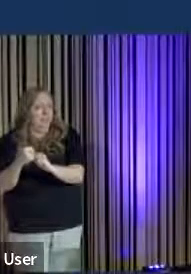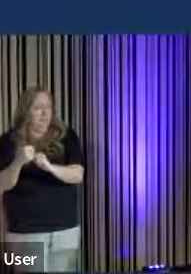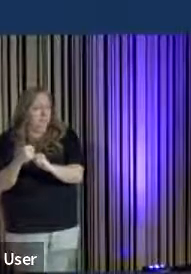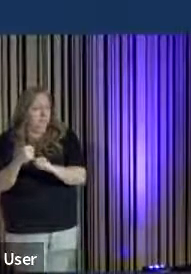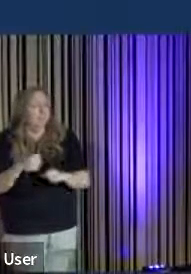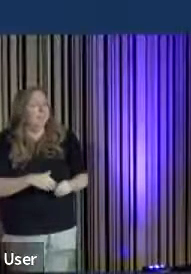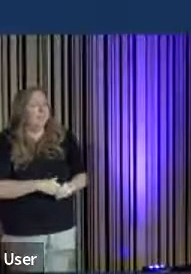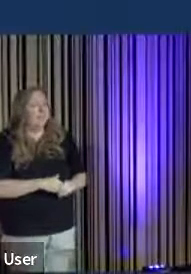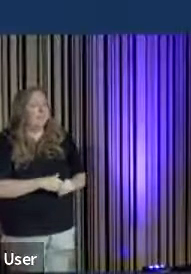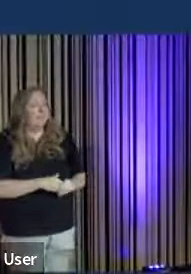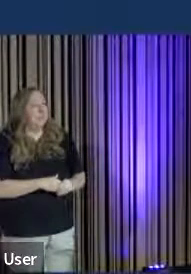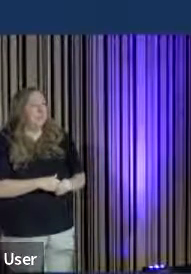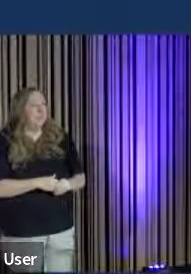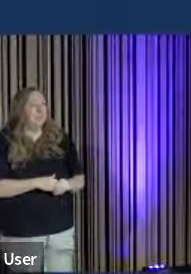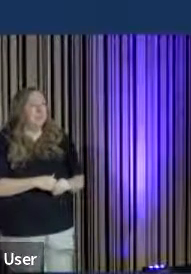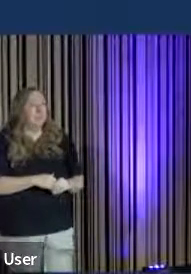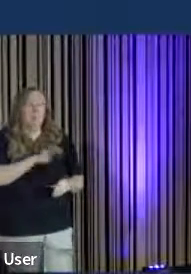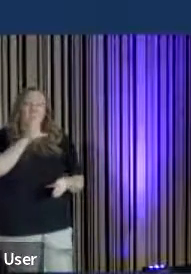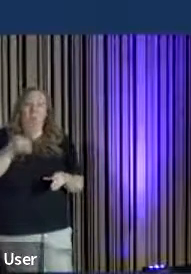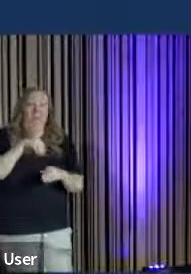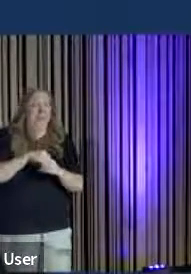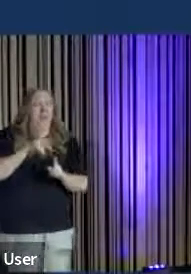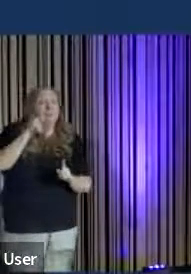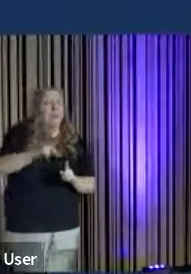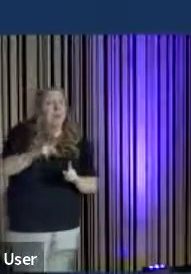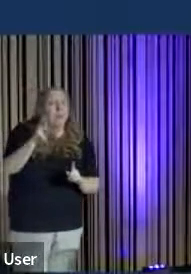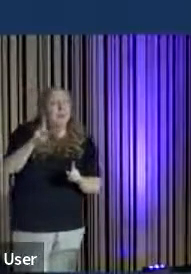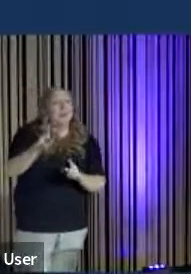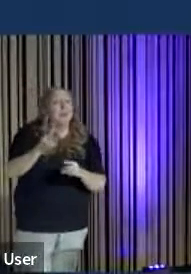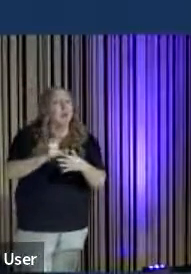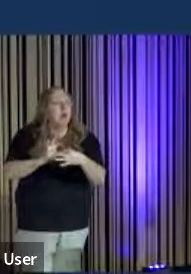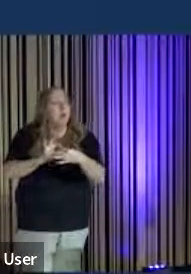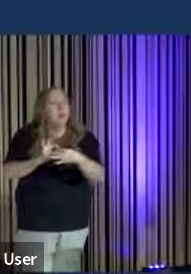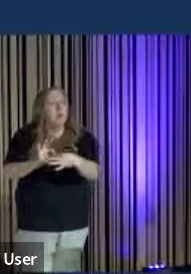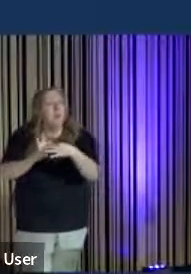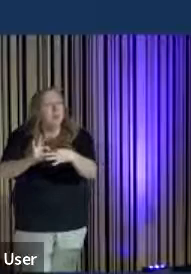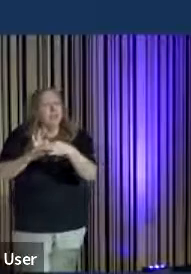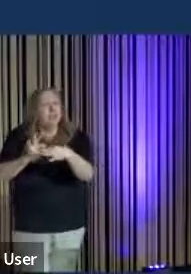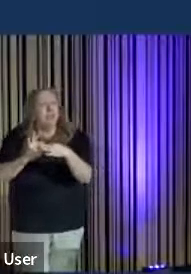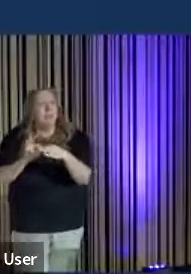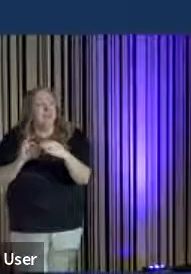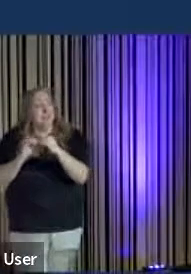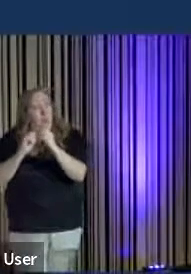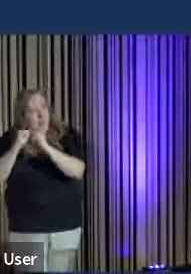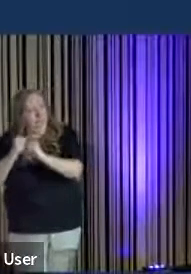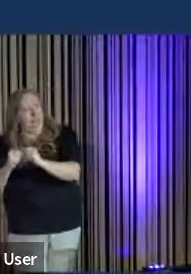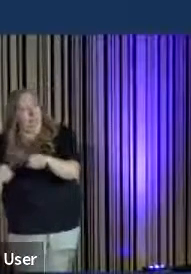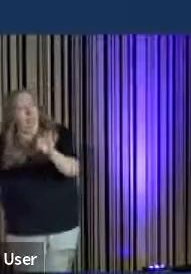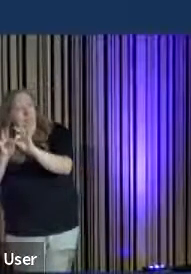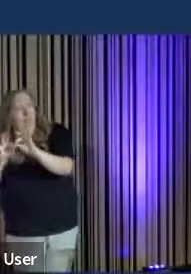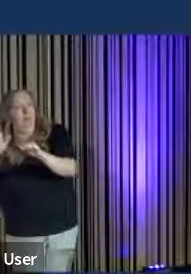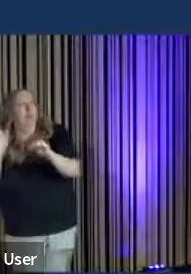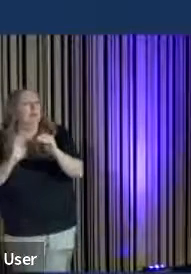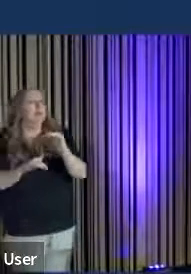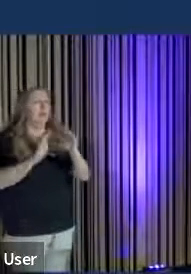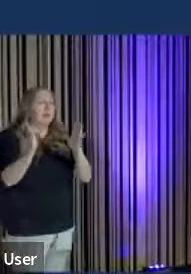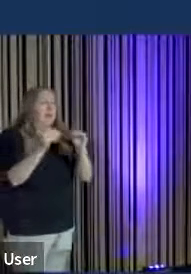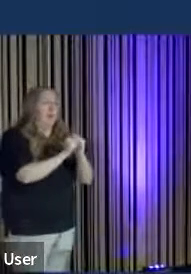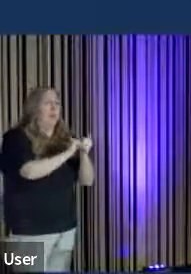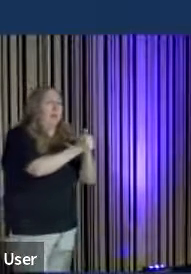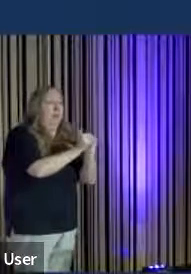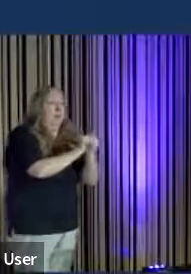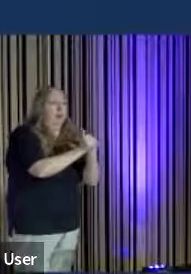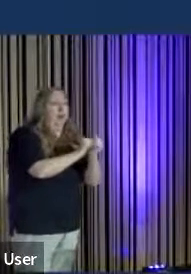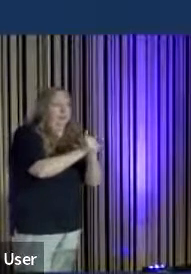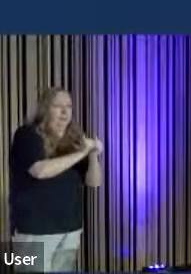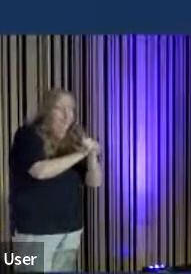world of plankton, it's cooperation that is more important than competition. This was another surprise to us because, you know, through